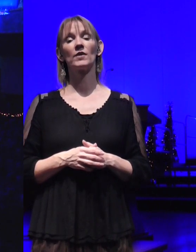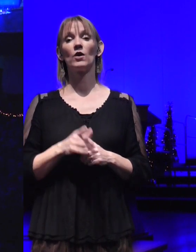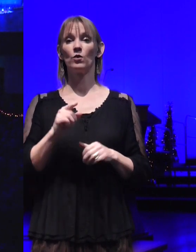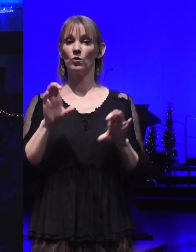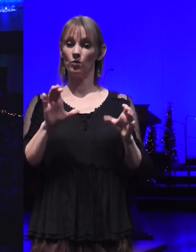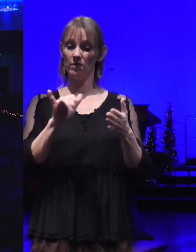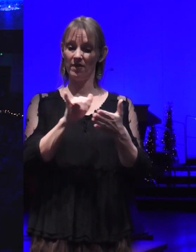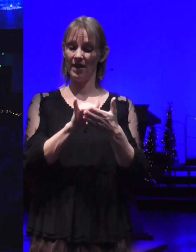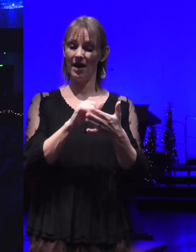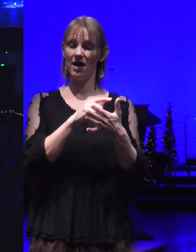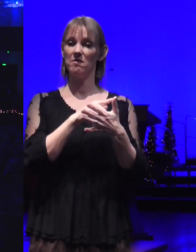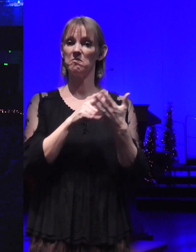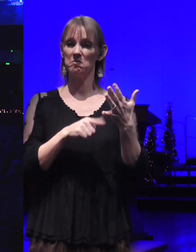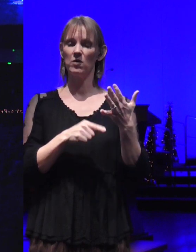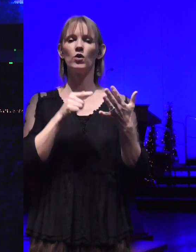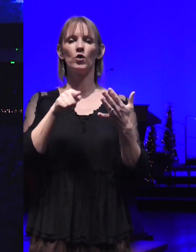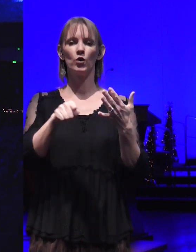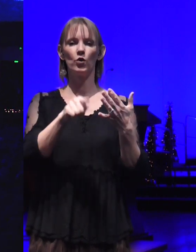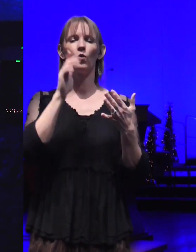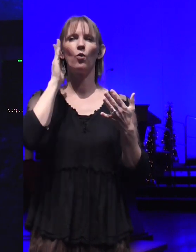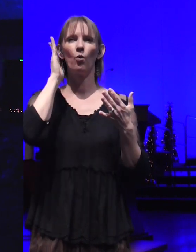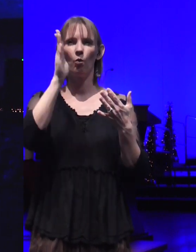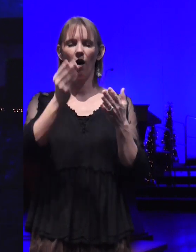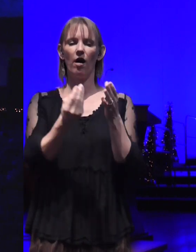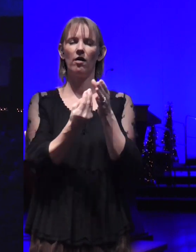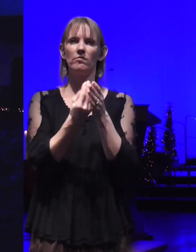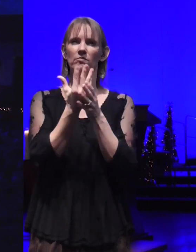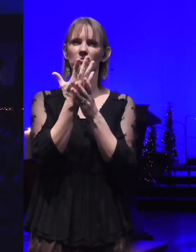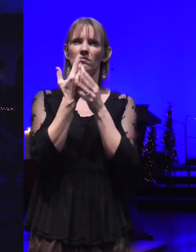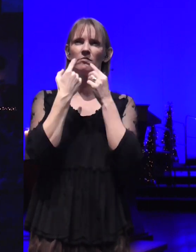you shall blossom and bear the fruit